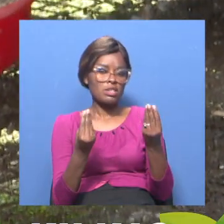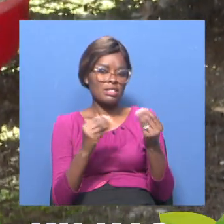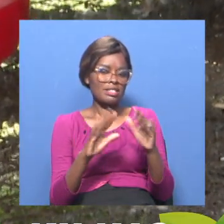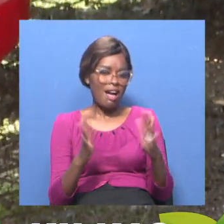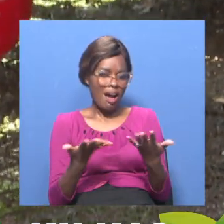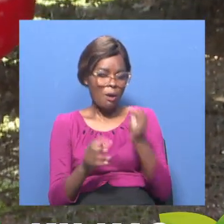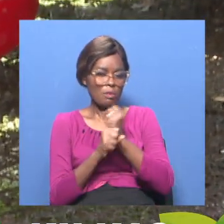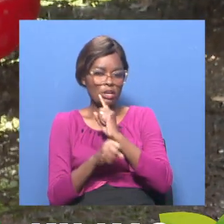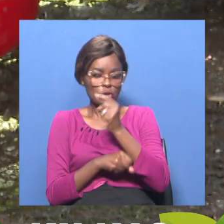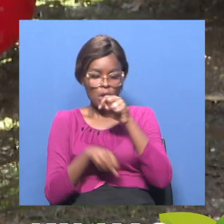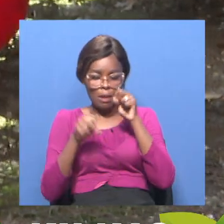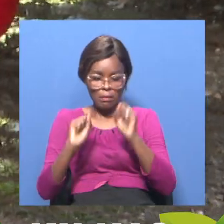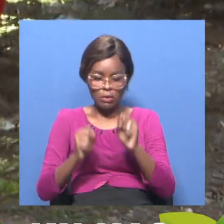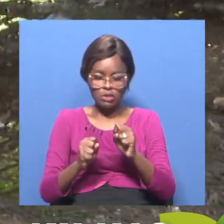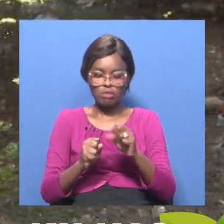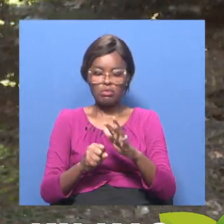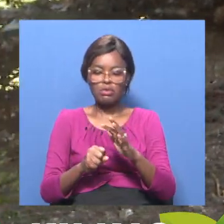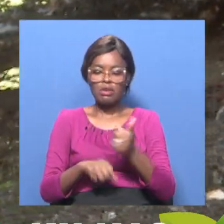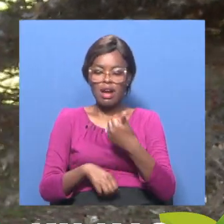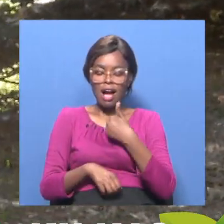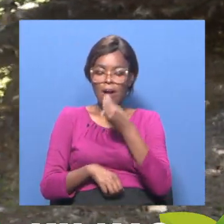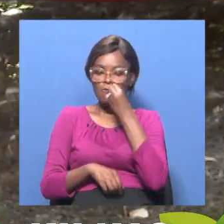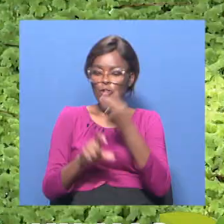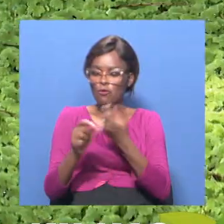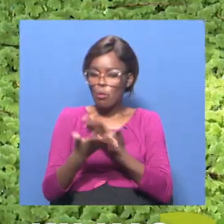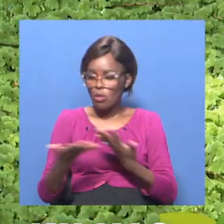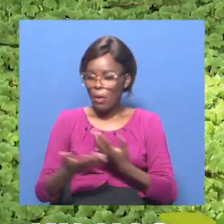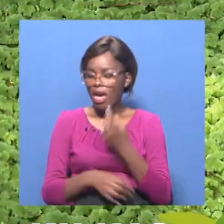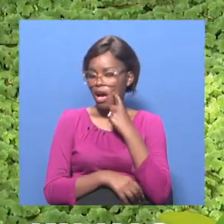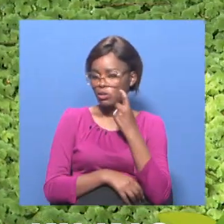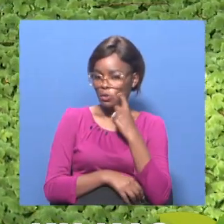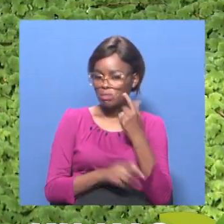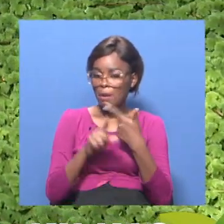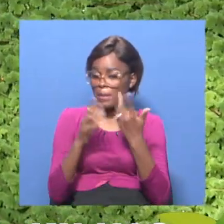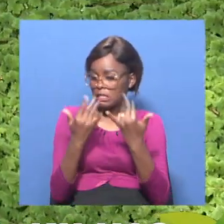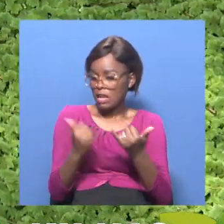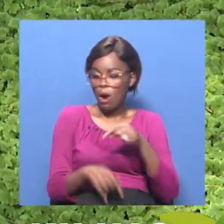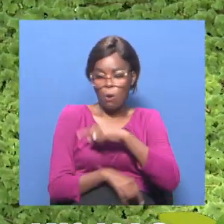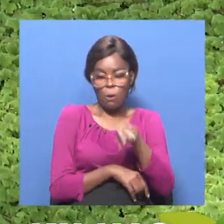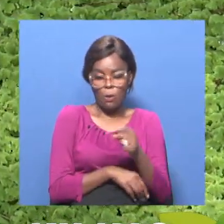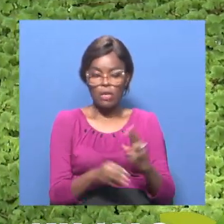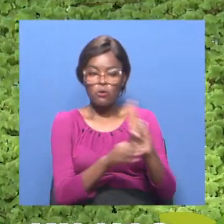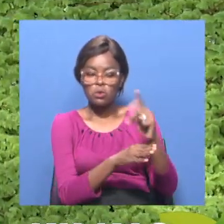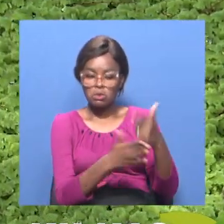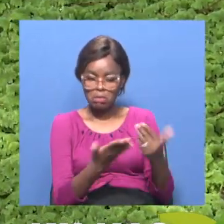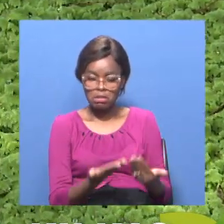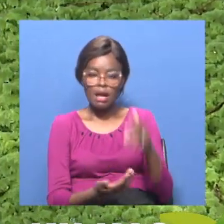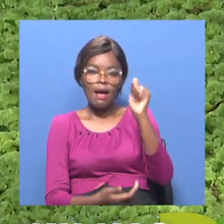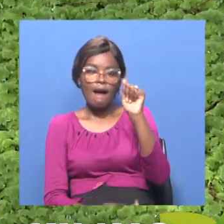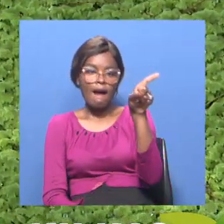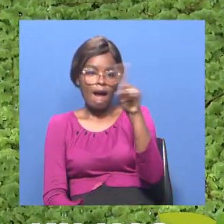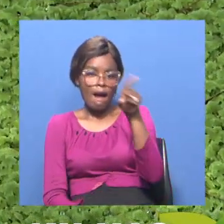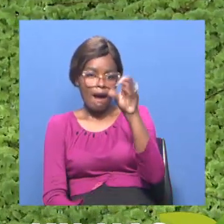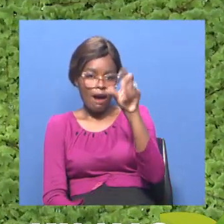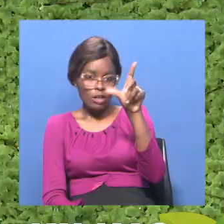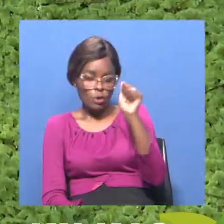make sure that you are able to supplement the feeds from the shops. And in our case, we use a lot of azolla that we grow in